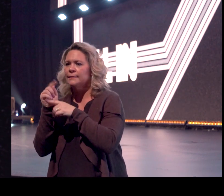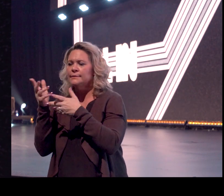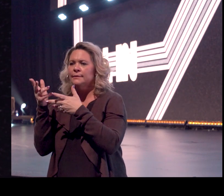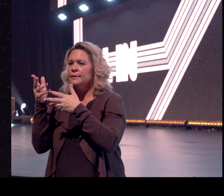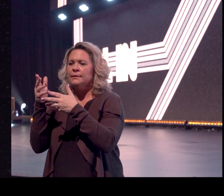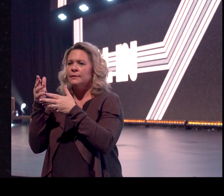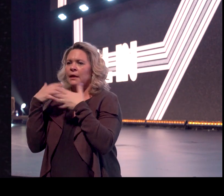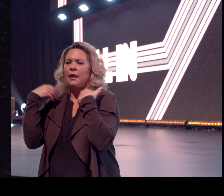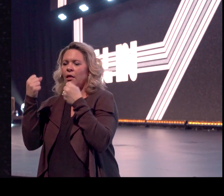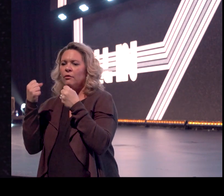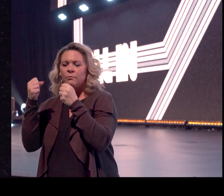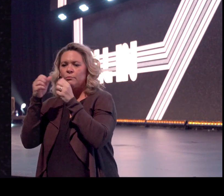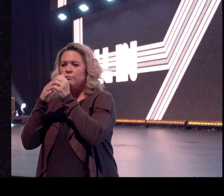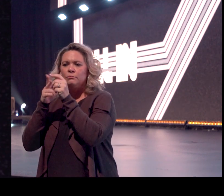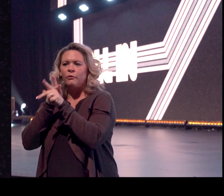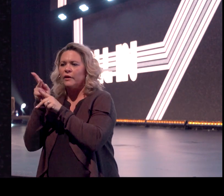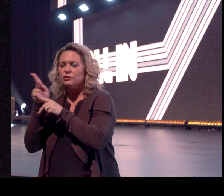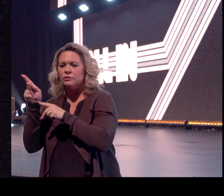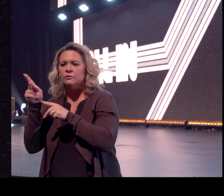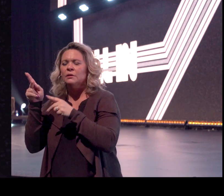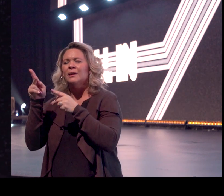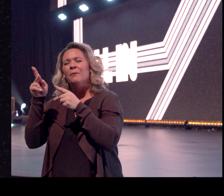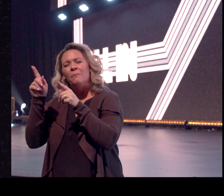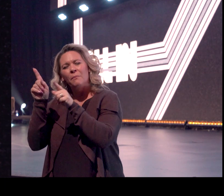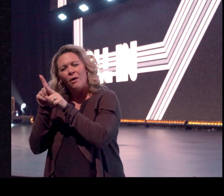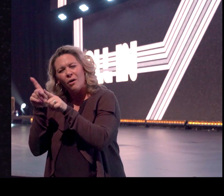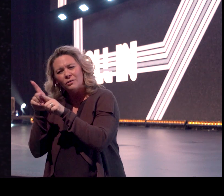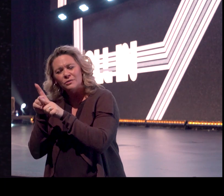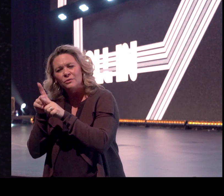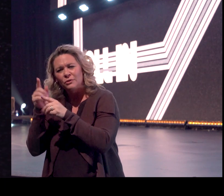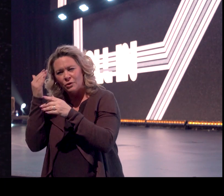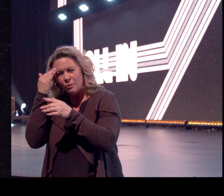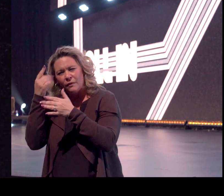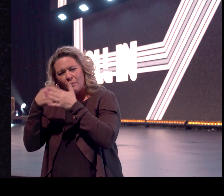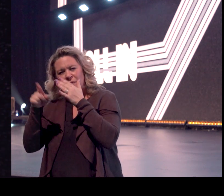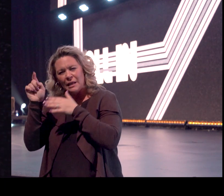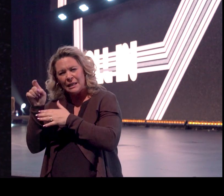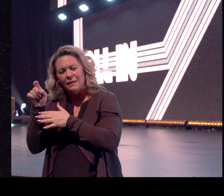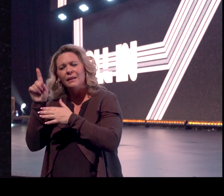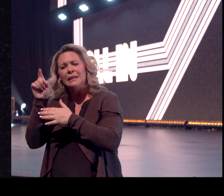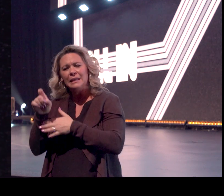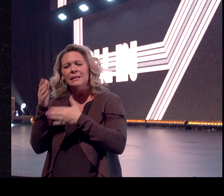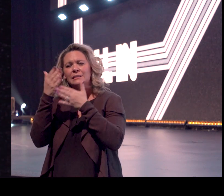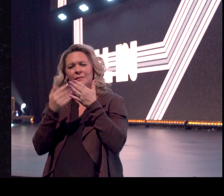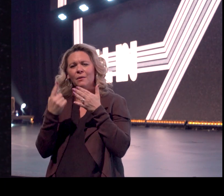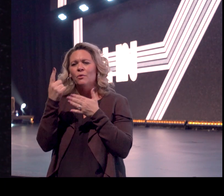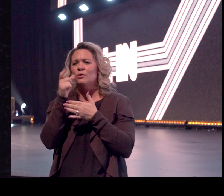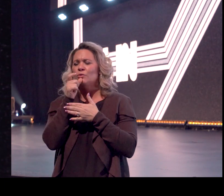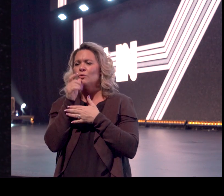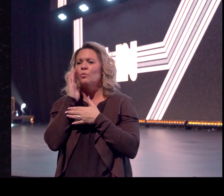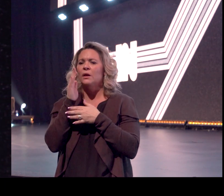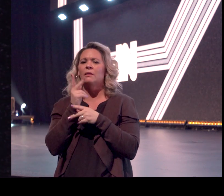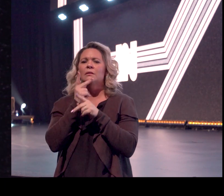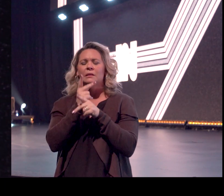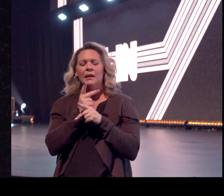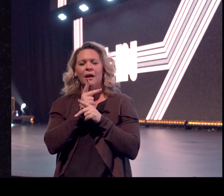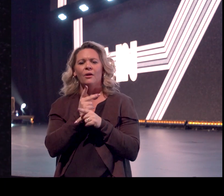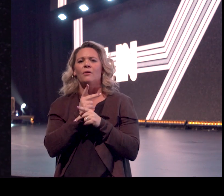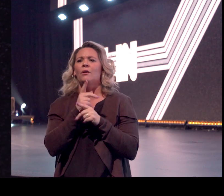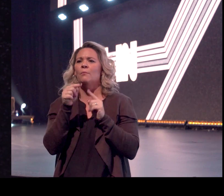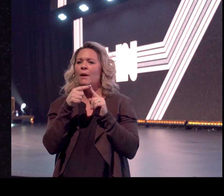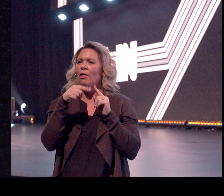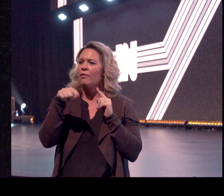or suicide prevention. They need help that way too. But you know what they really need? They just need someone that'll